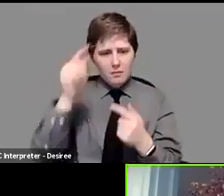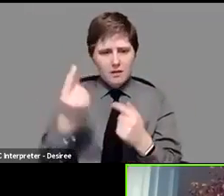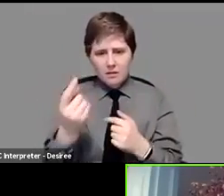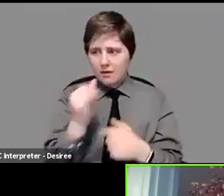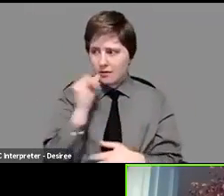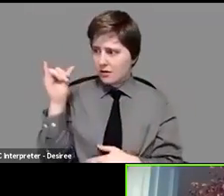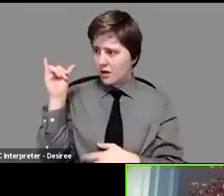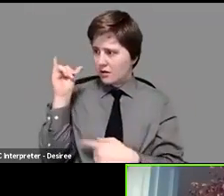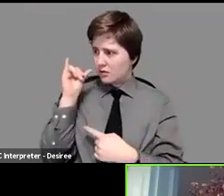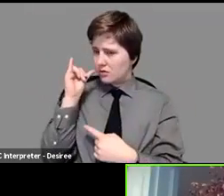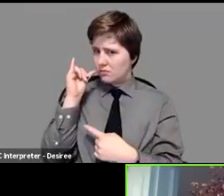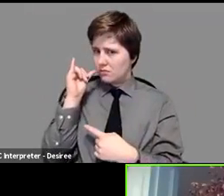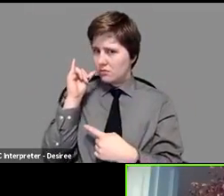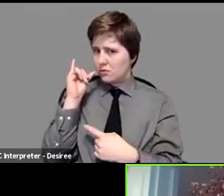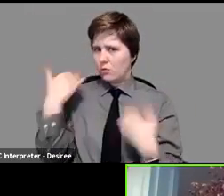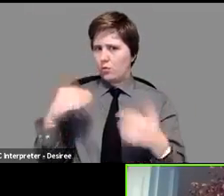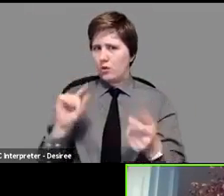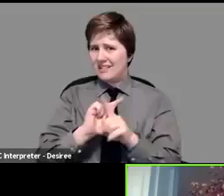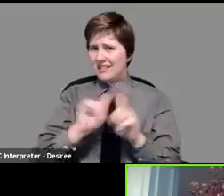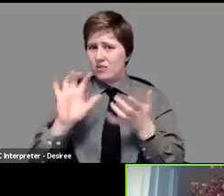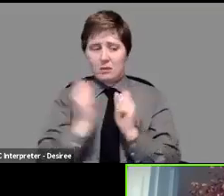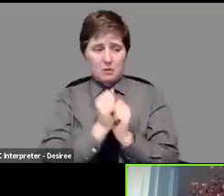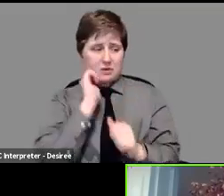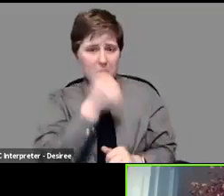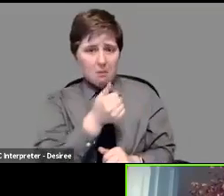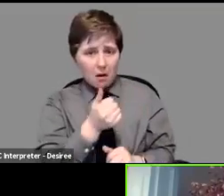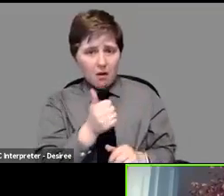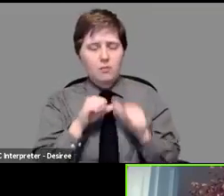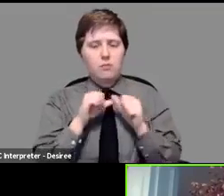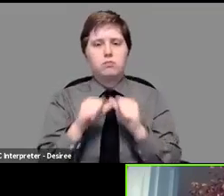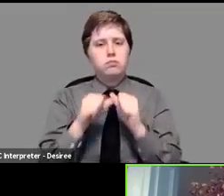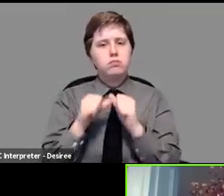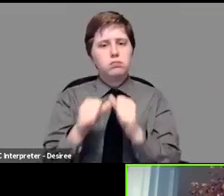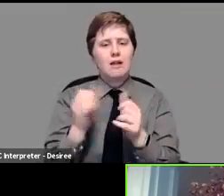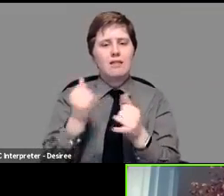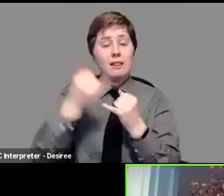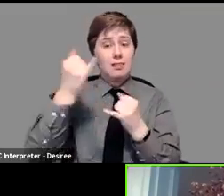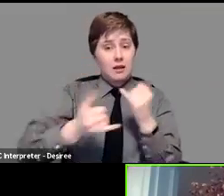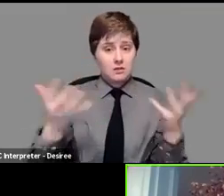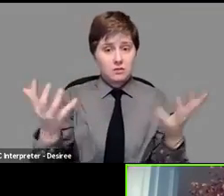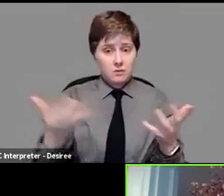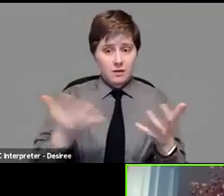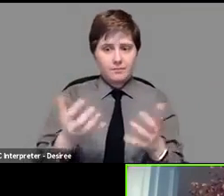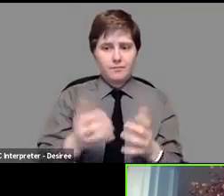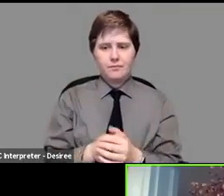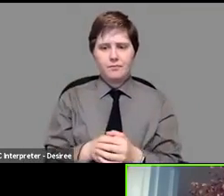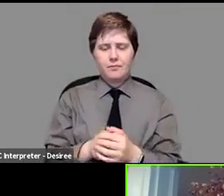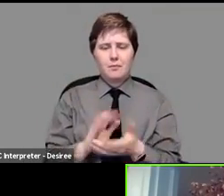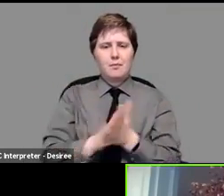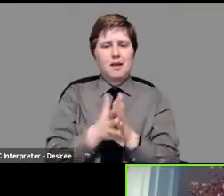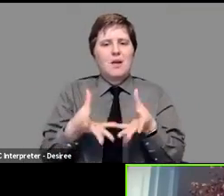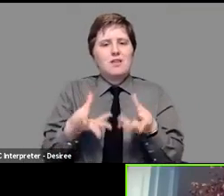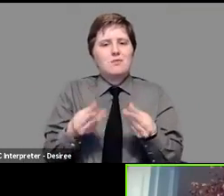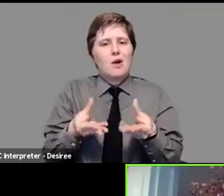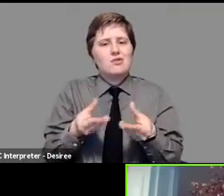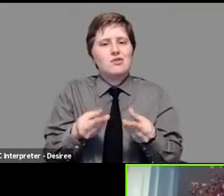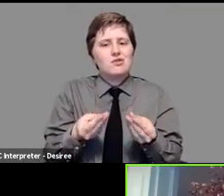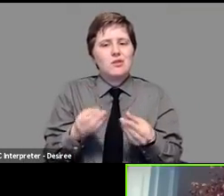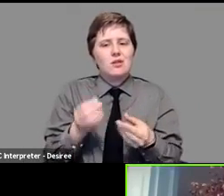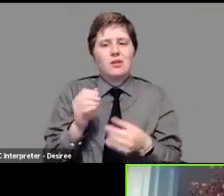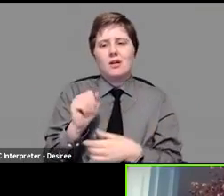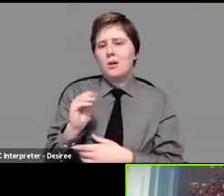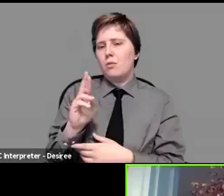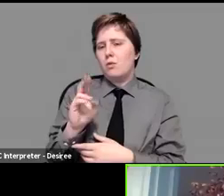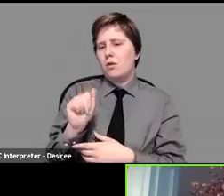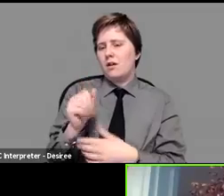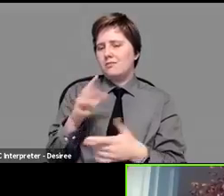yesterday, significantly different tomorrow, and continue to push that. And then the last thing would be to be a sponge. I think Ambria talked about this as well,